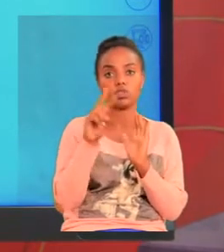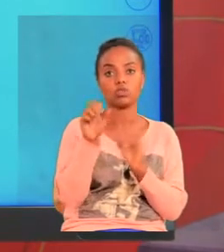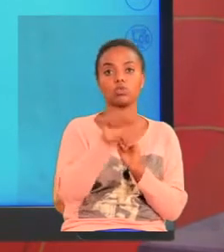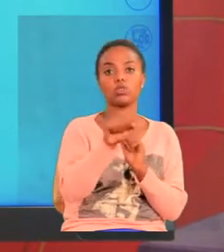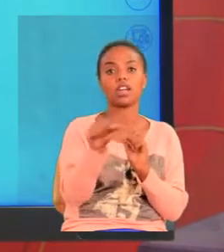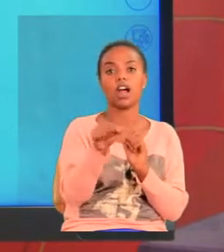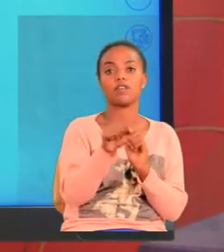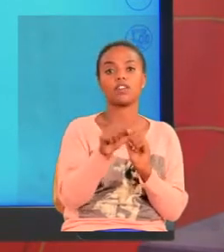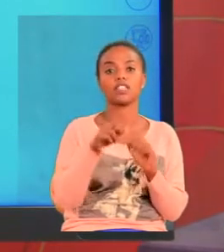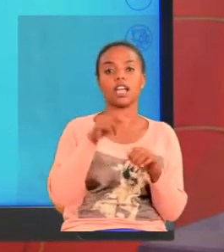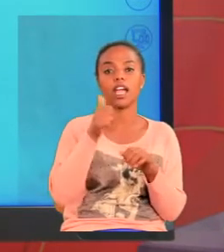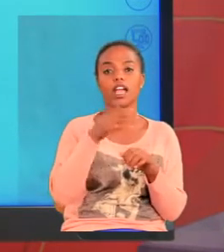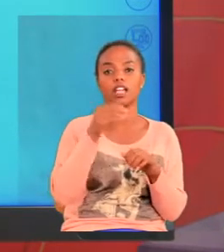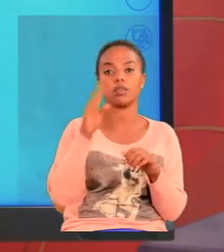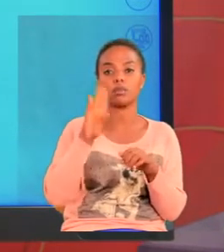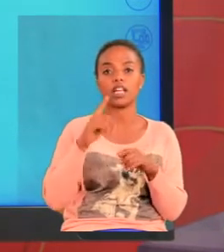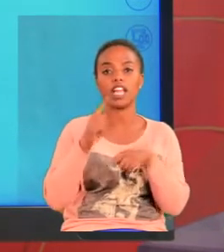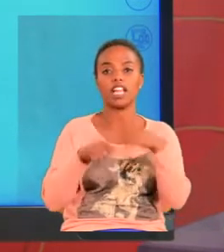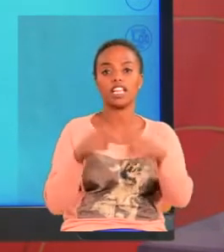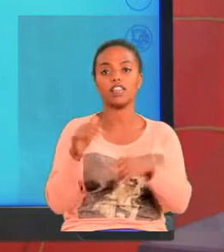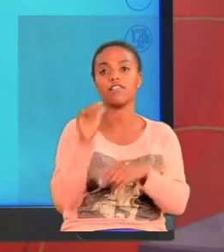same place at the same time.